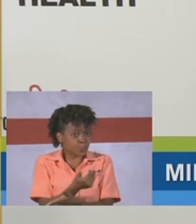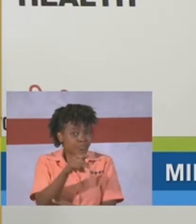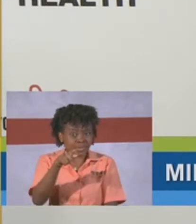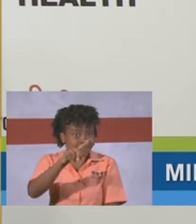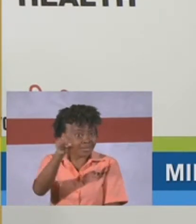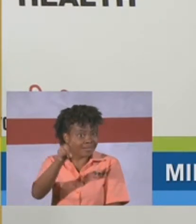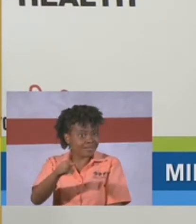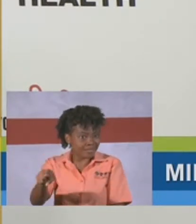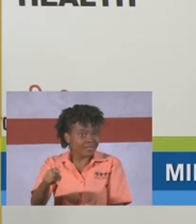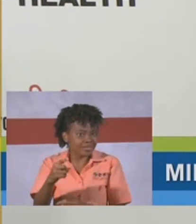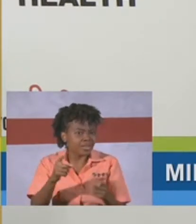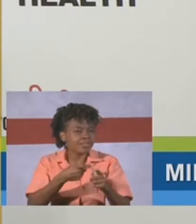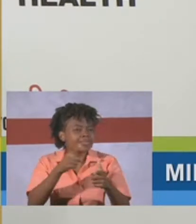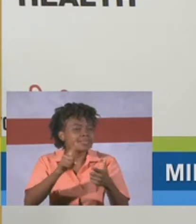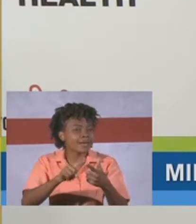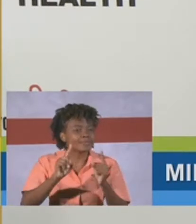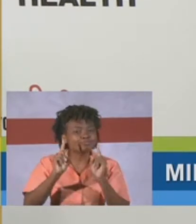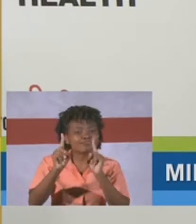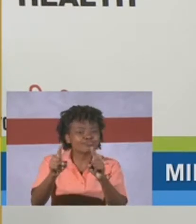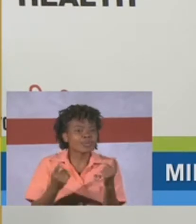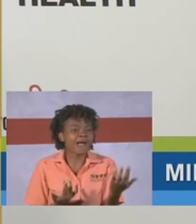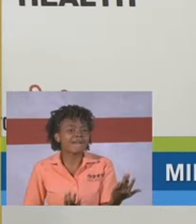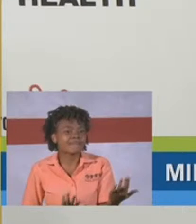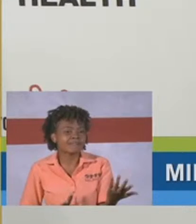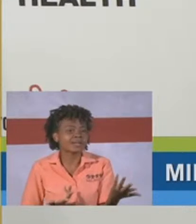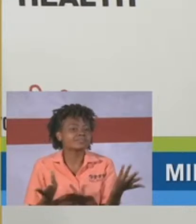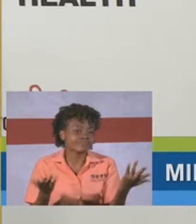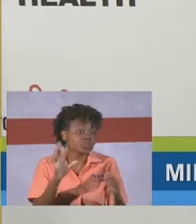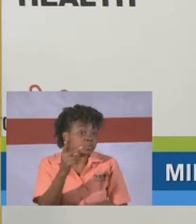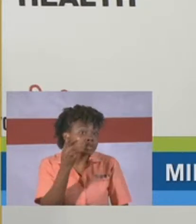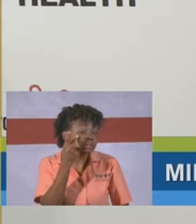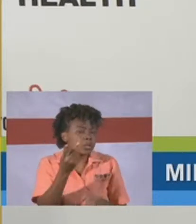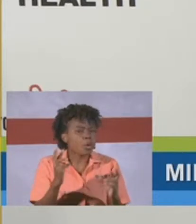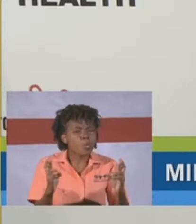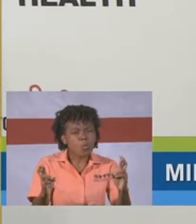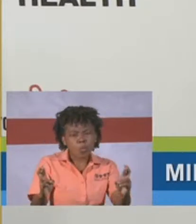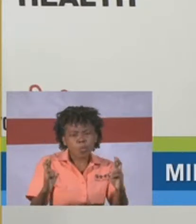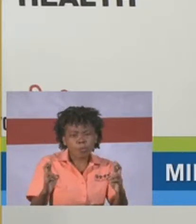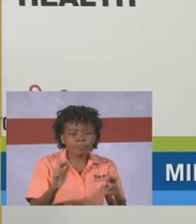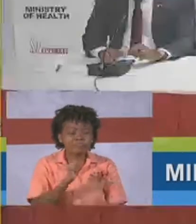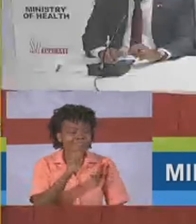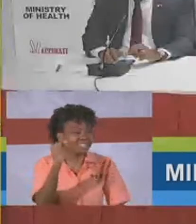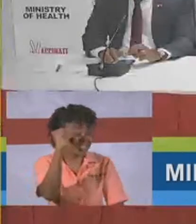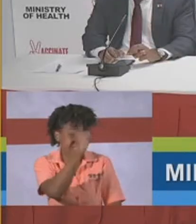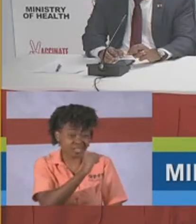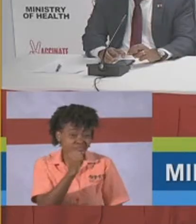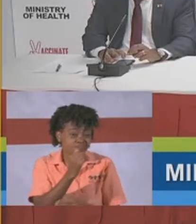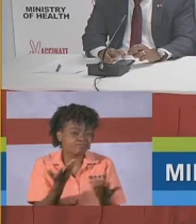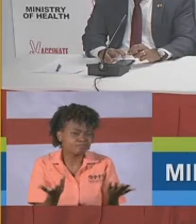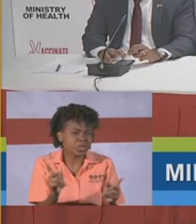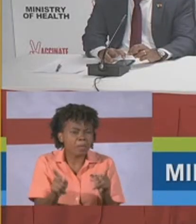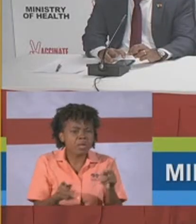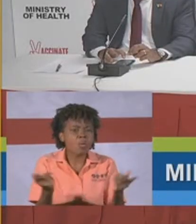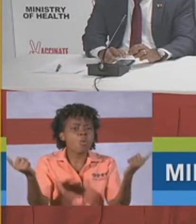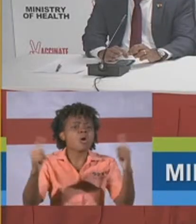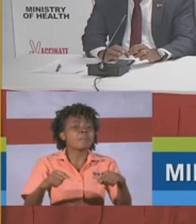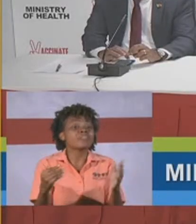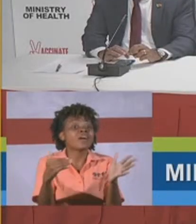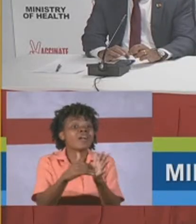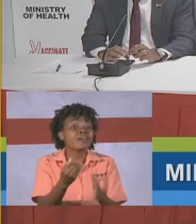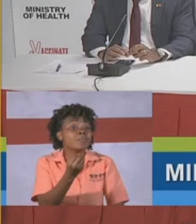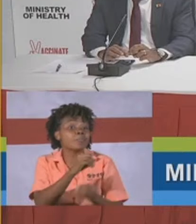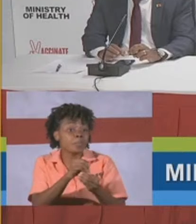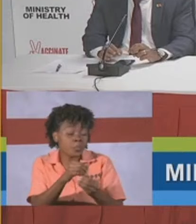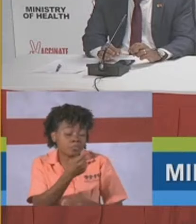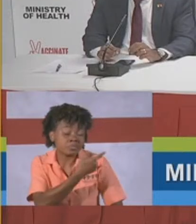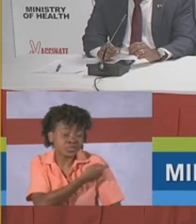yeah, so let's hope the drop-off isn't too significant. Thank you very much, Swan. Thank you very much. That question there